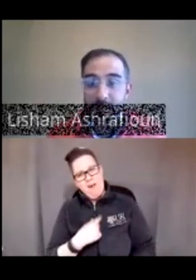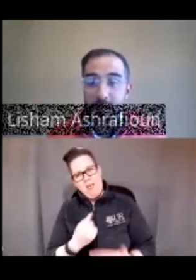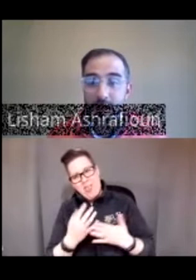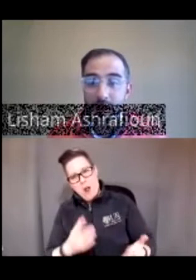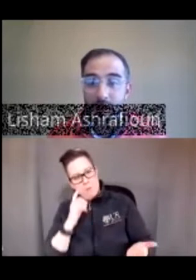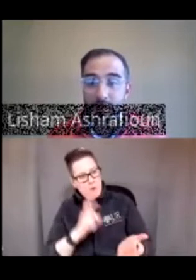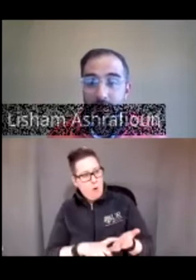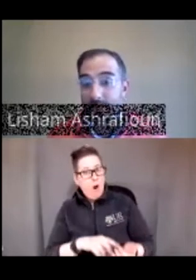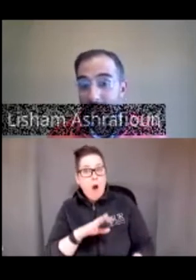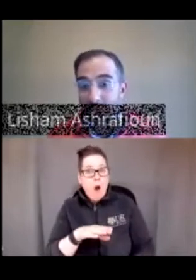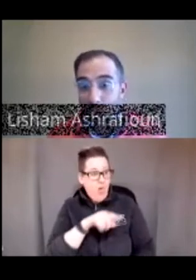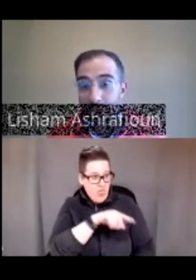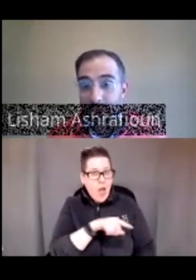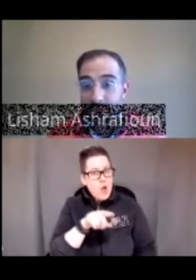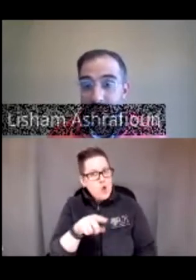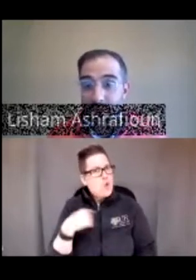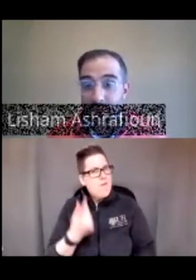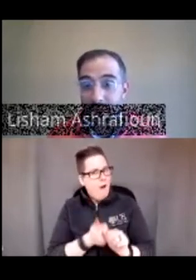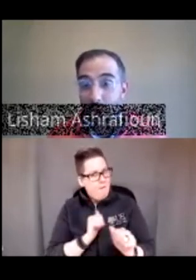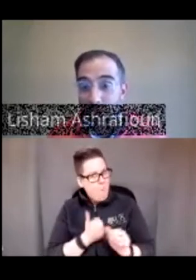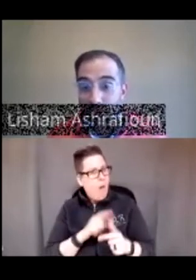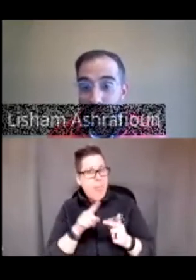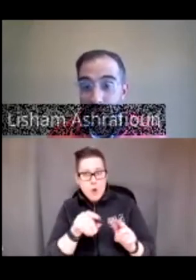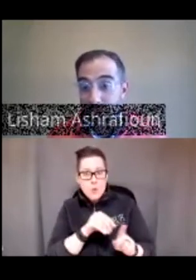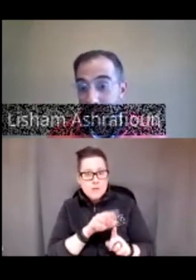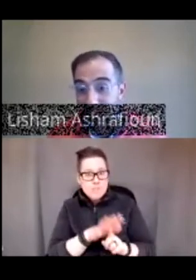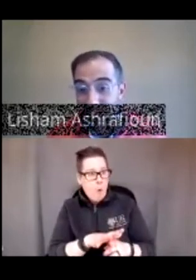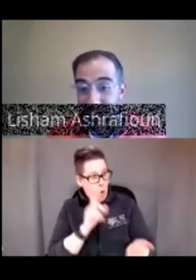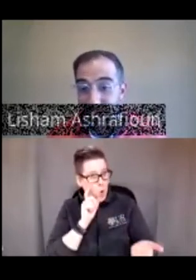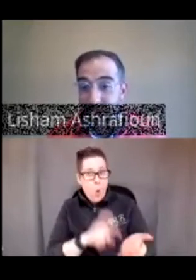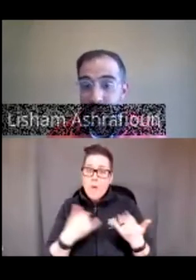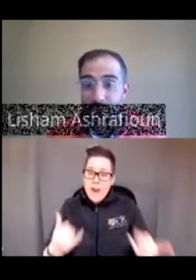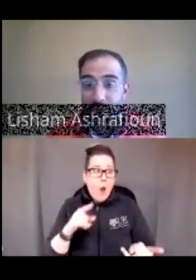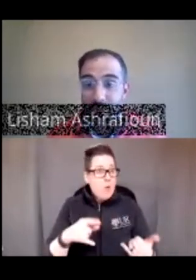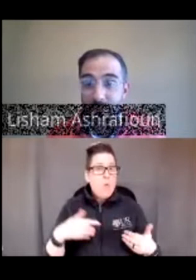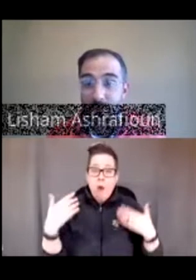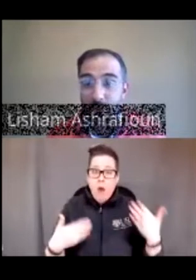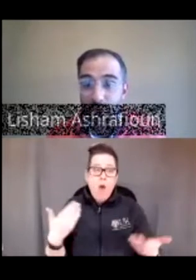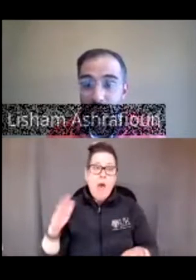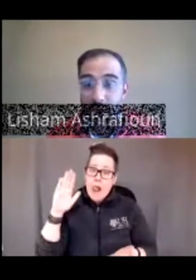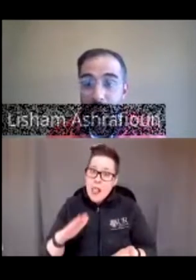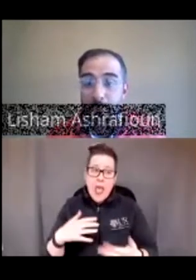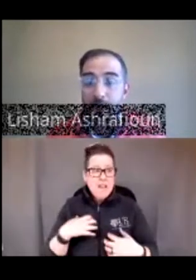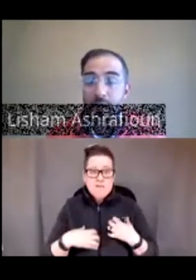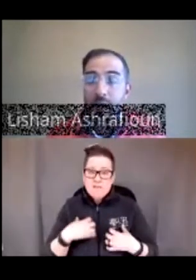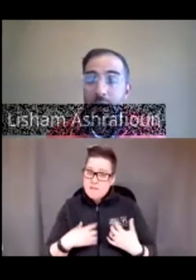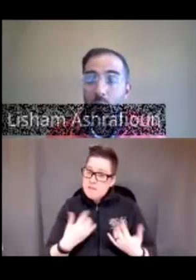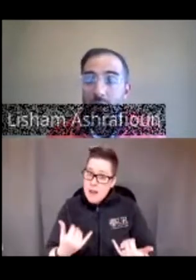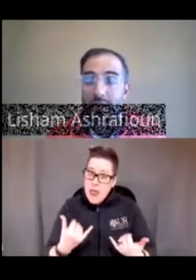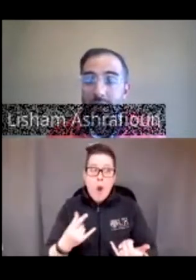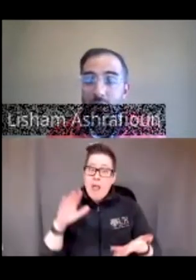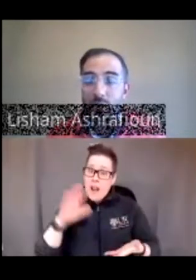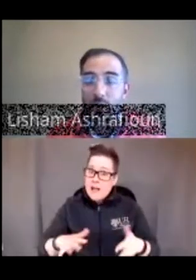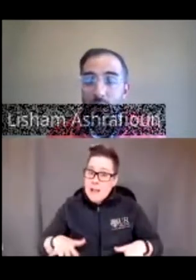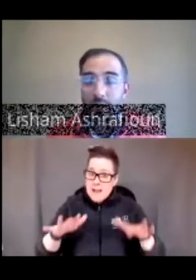things that they've been avoiding has allowed them to experience these activities with less distress over time. And